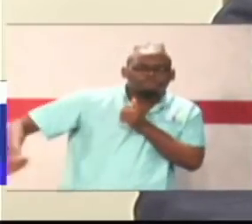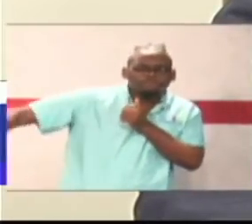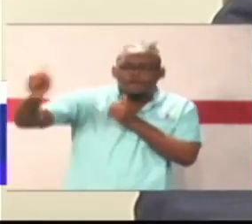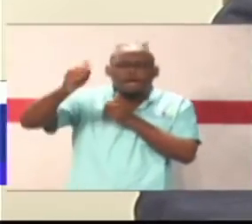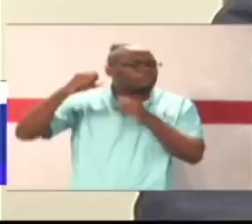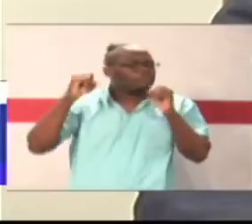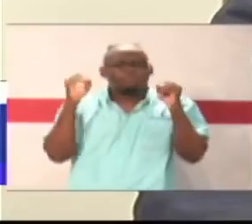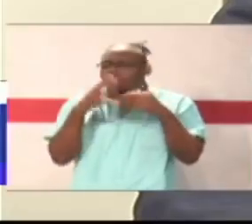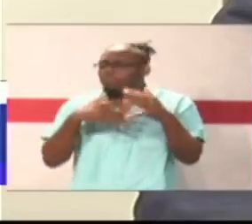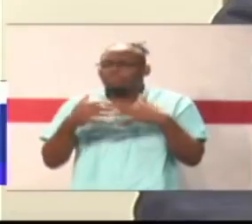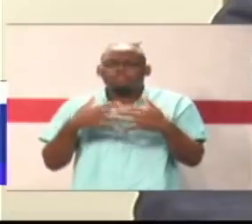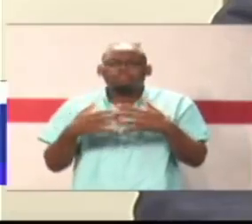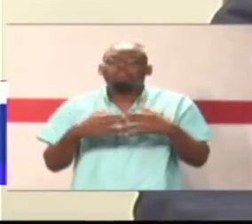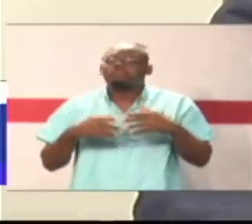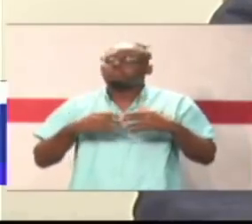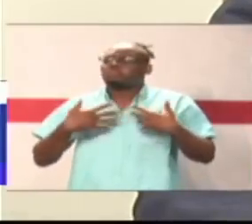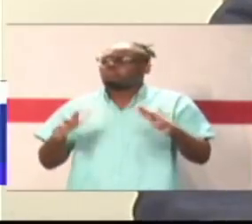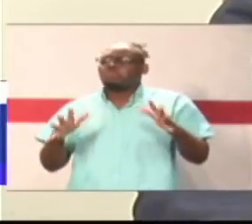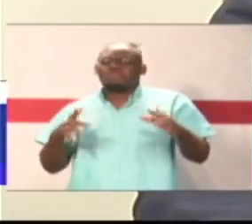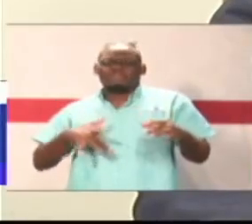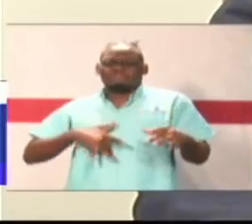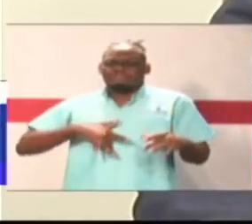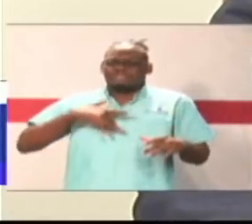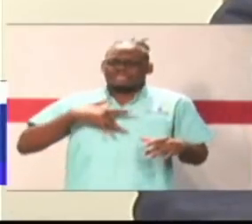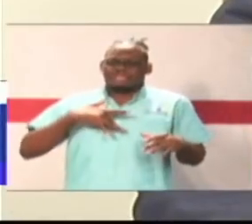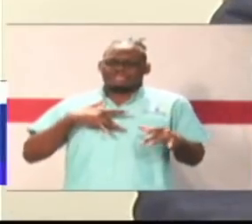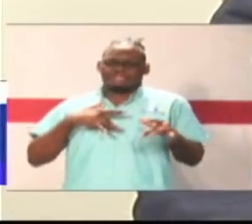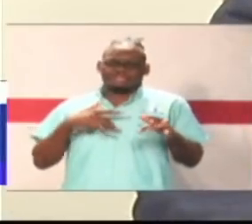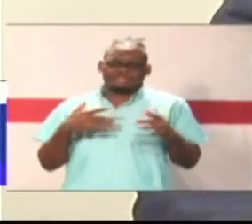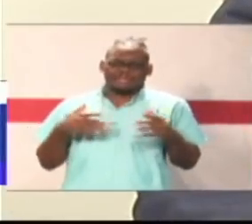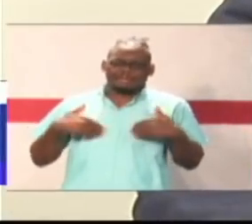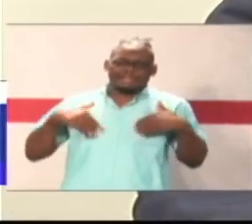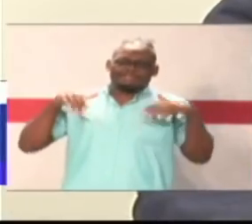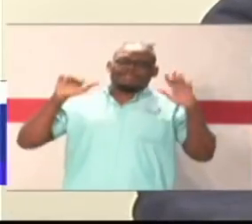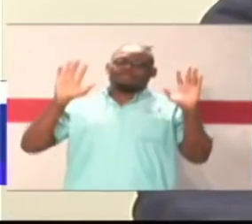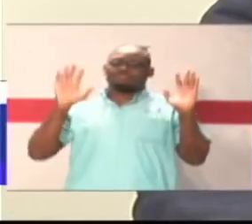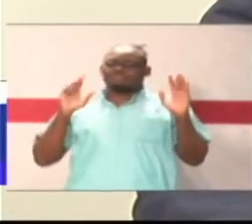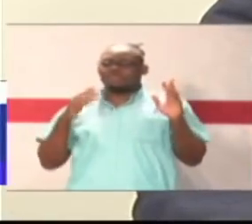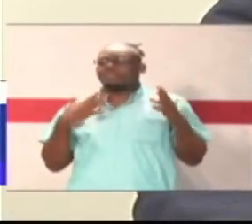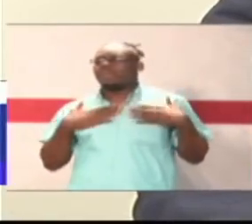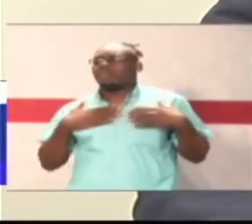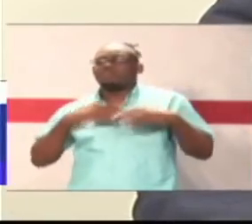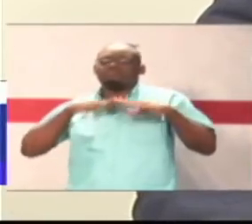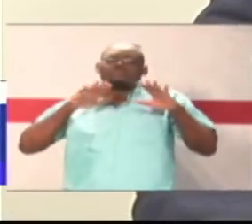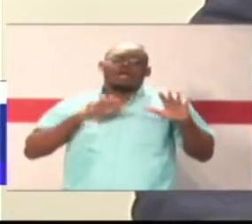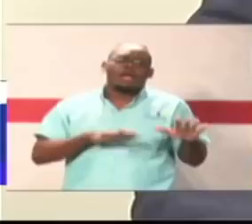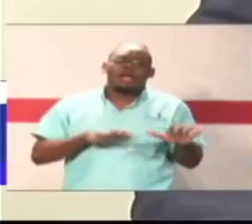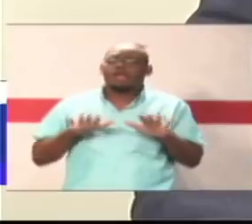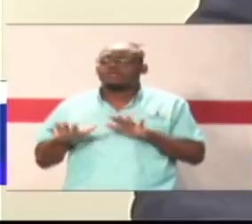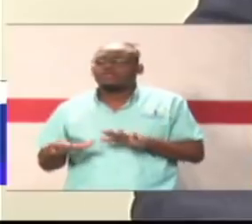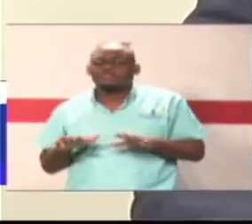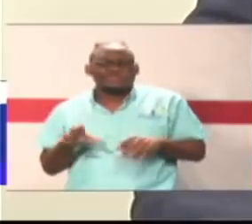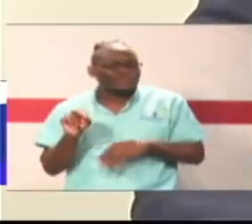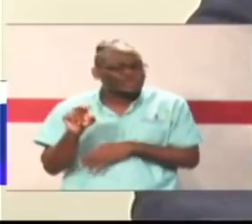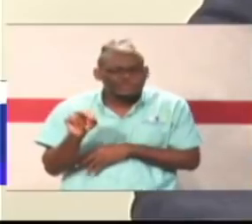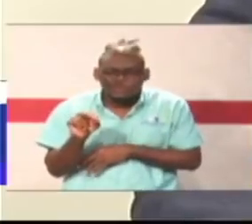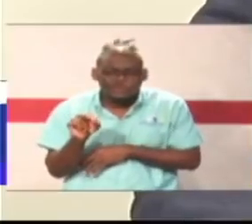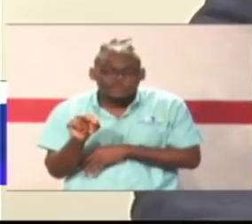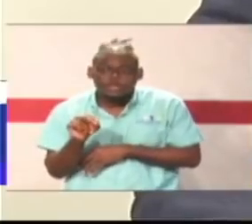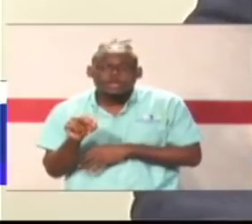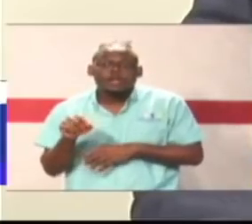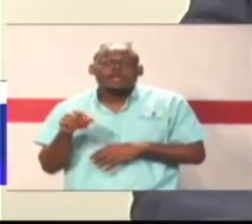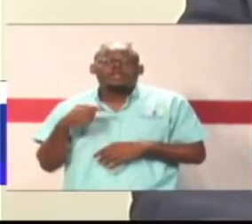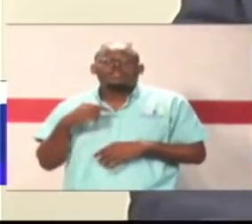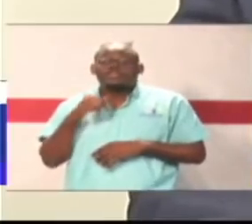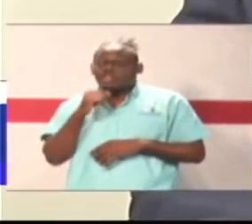of security by what people are saying. This is not me saying it. People are saying, well, things are not too bad. I